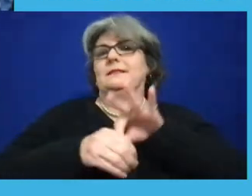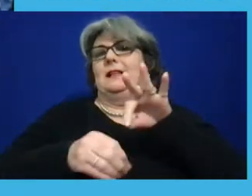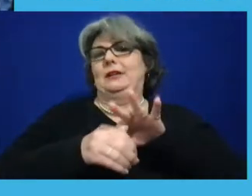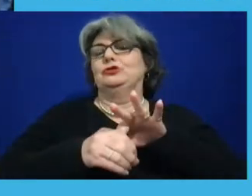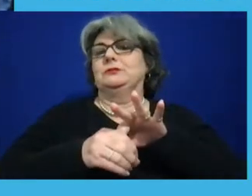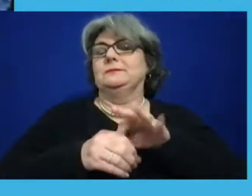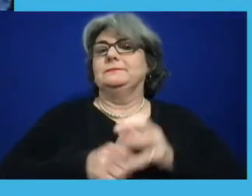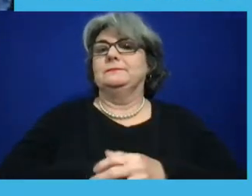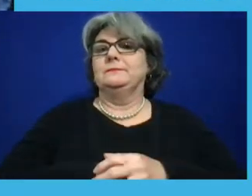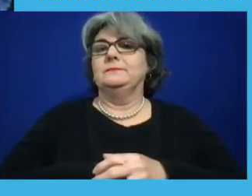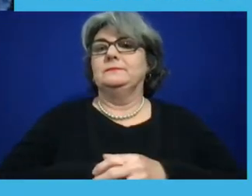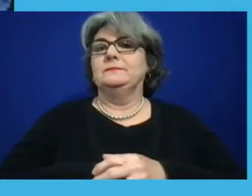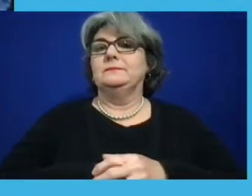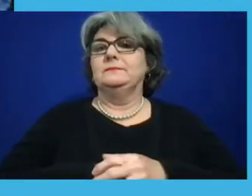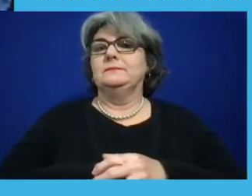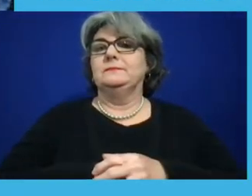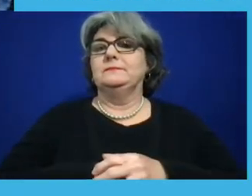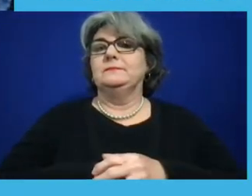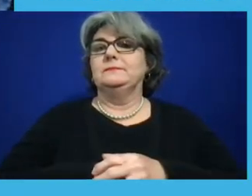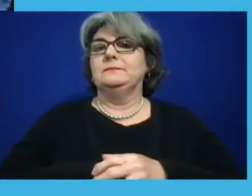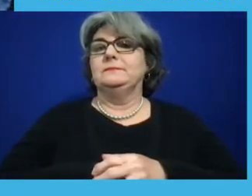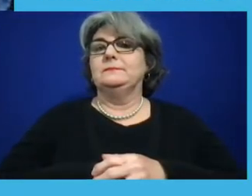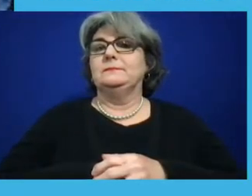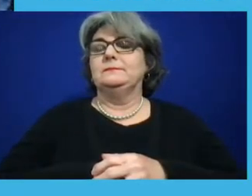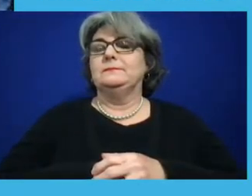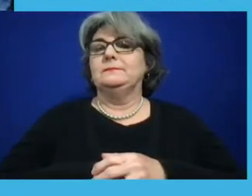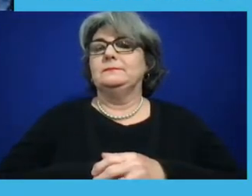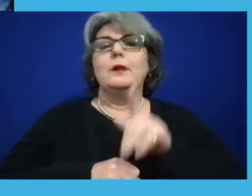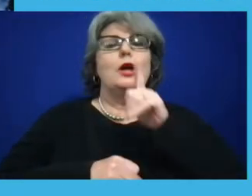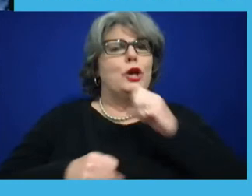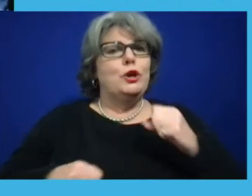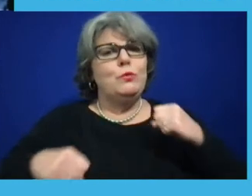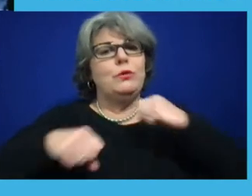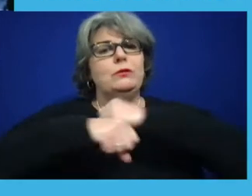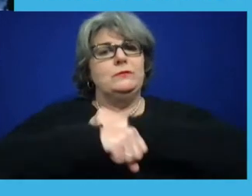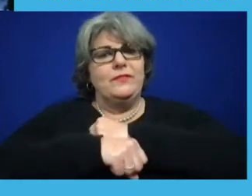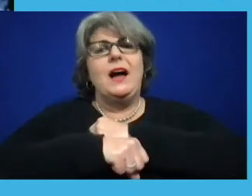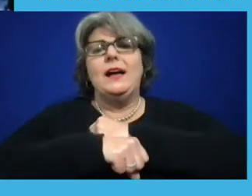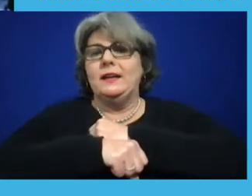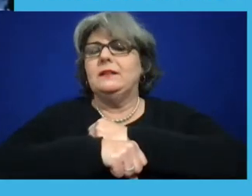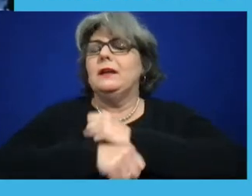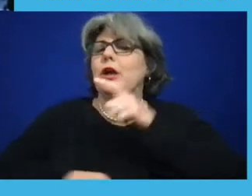you? That's the choice in this election.